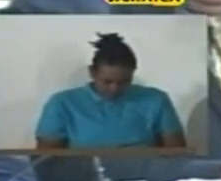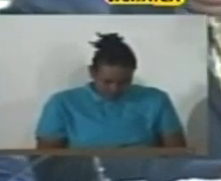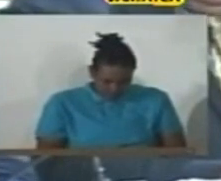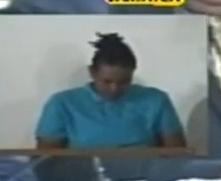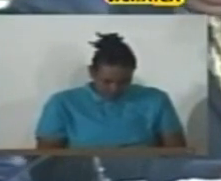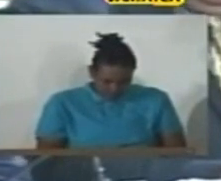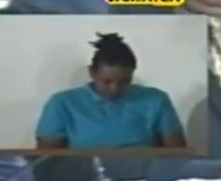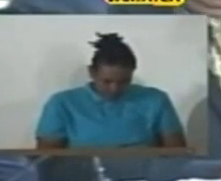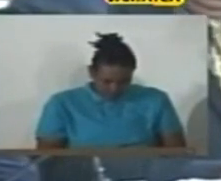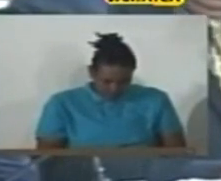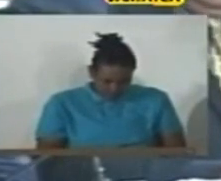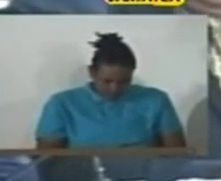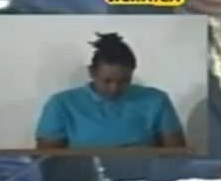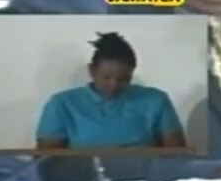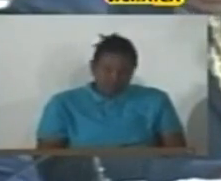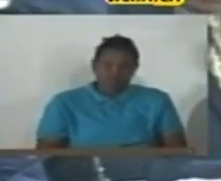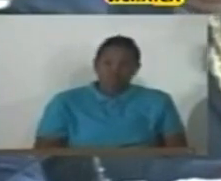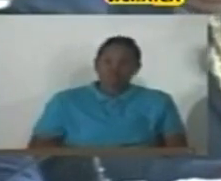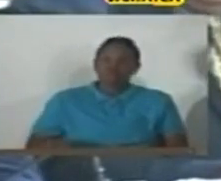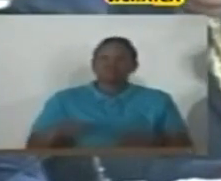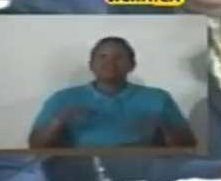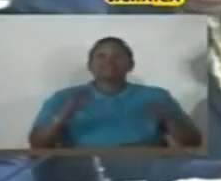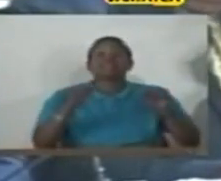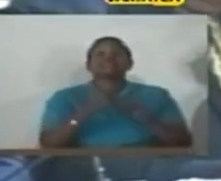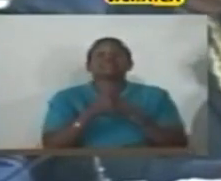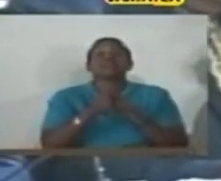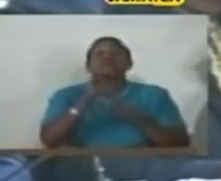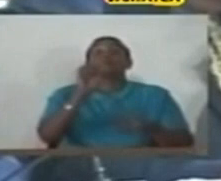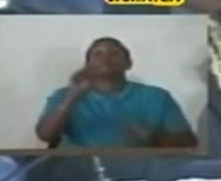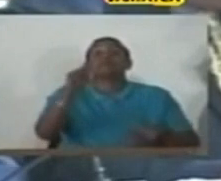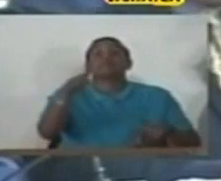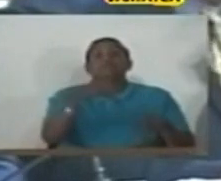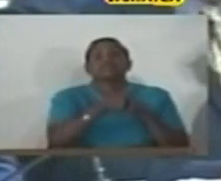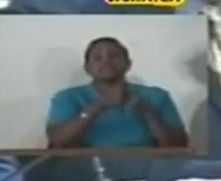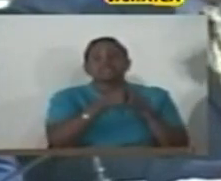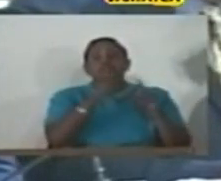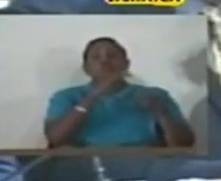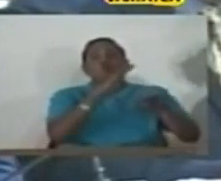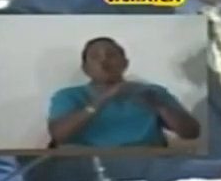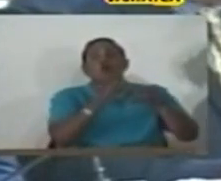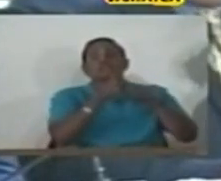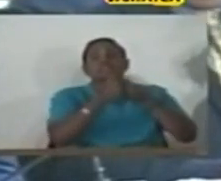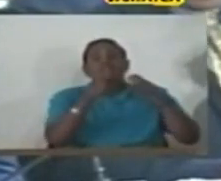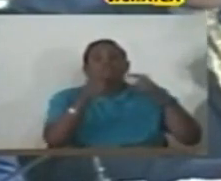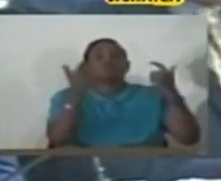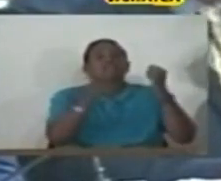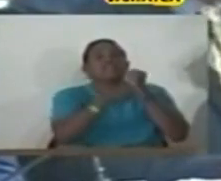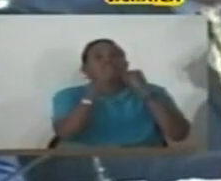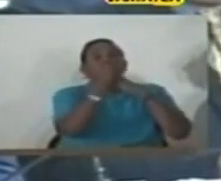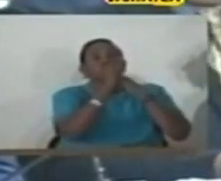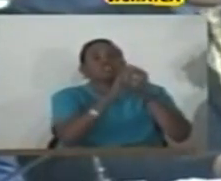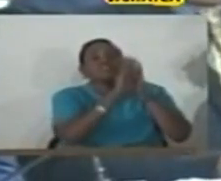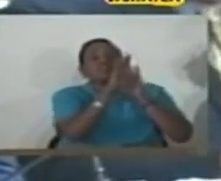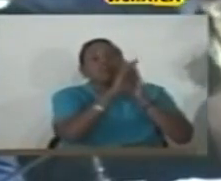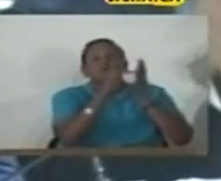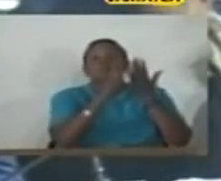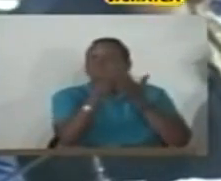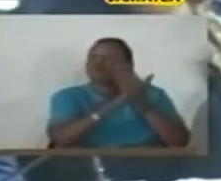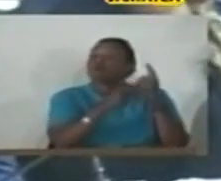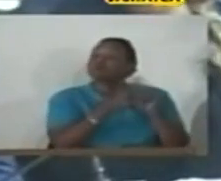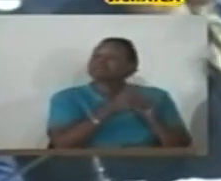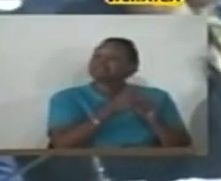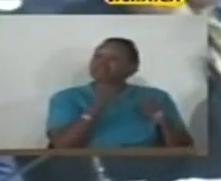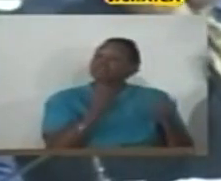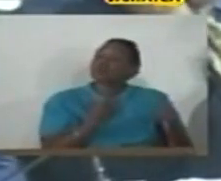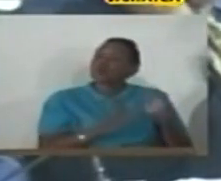under the proposed next phase of the MIDP to be called the Greater Infrastructure Development Programme that is even now